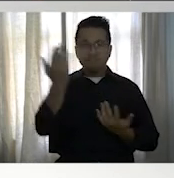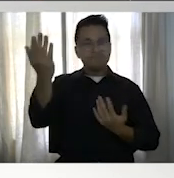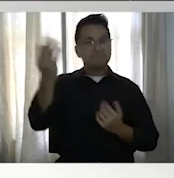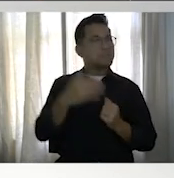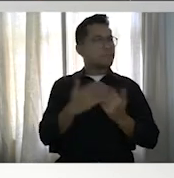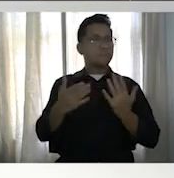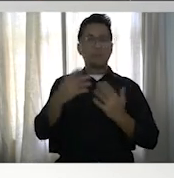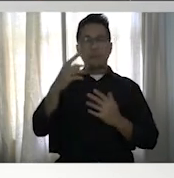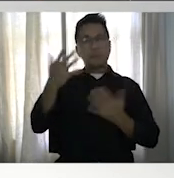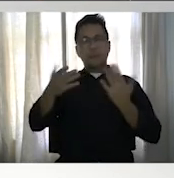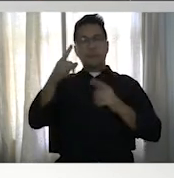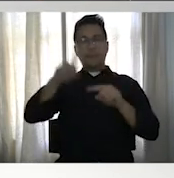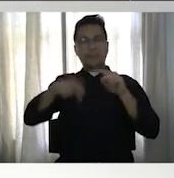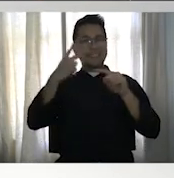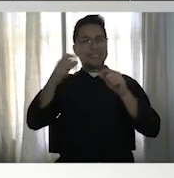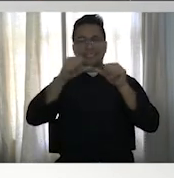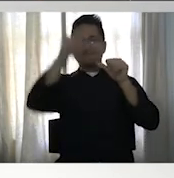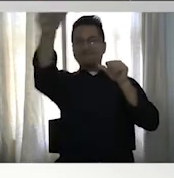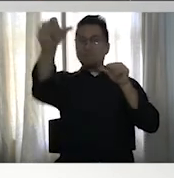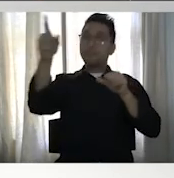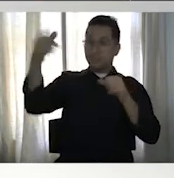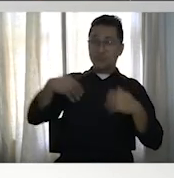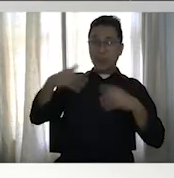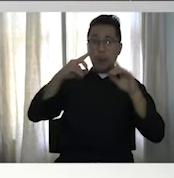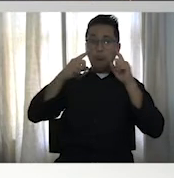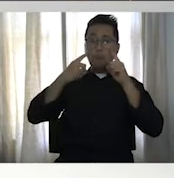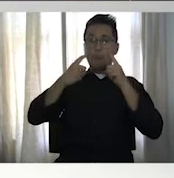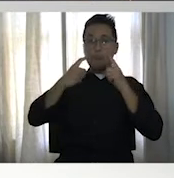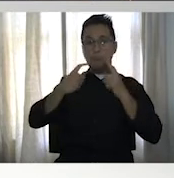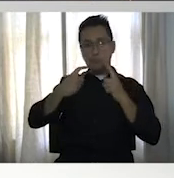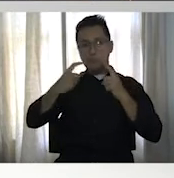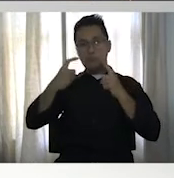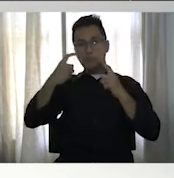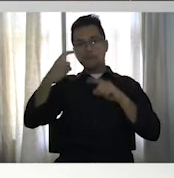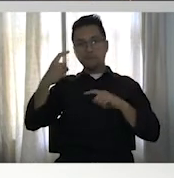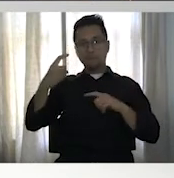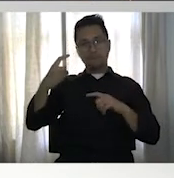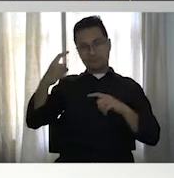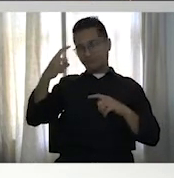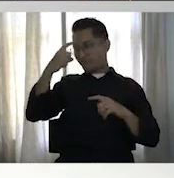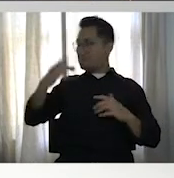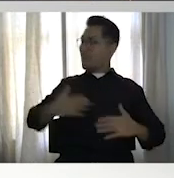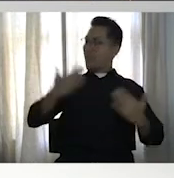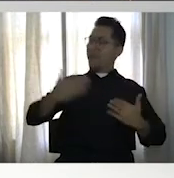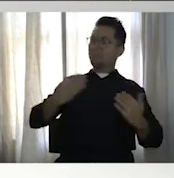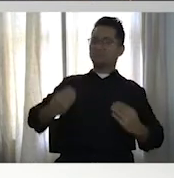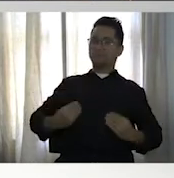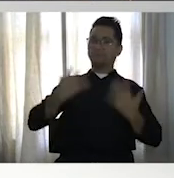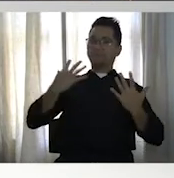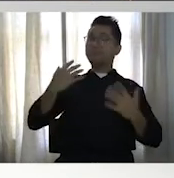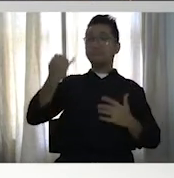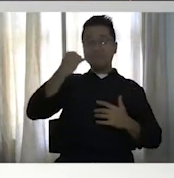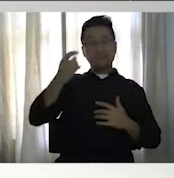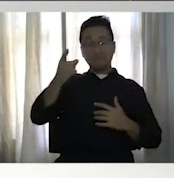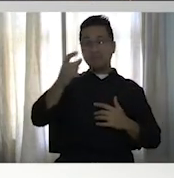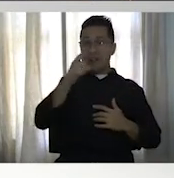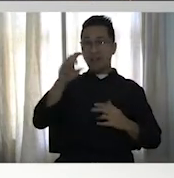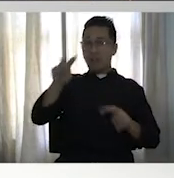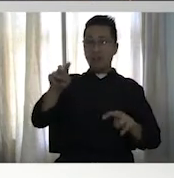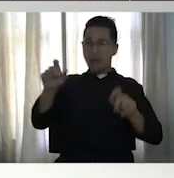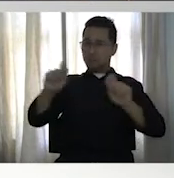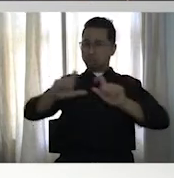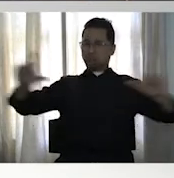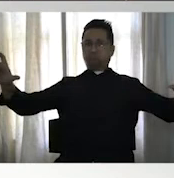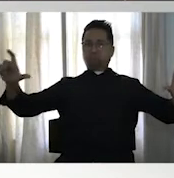probably can't see from back there, but those are tears of joy. And if you weren't looking at the whole picture, you would miss the